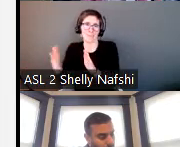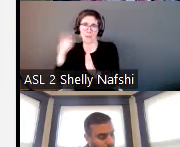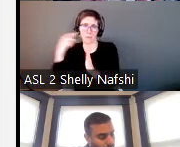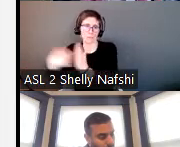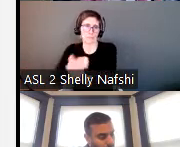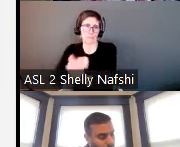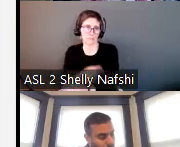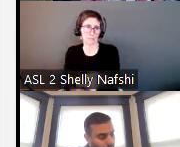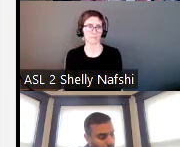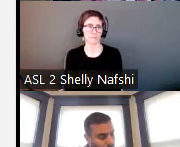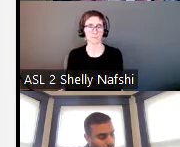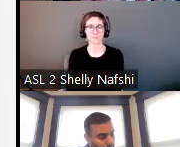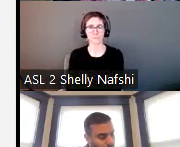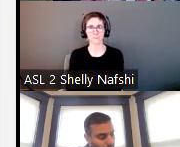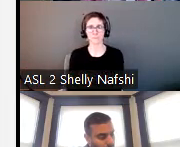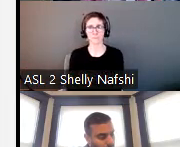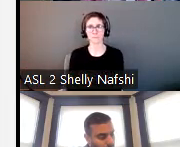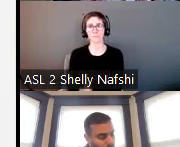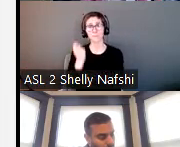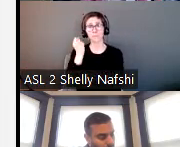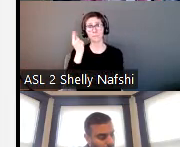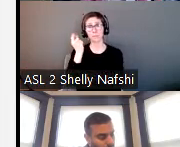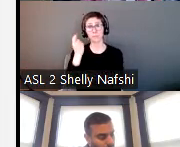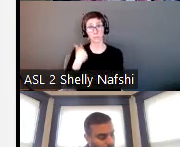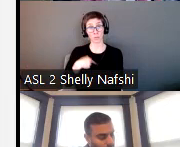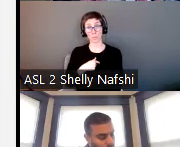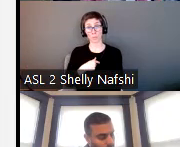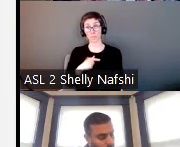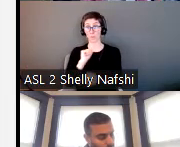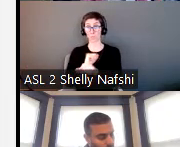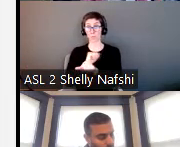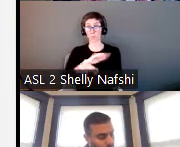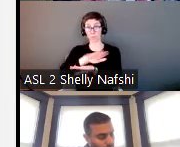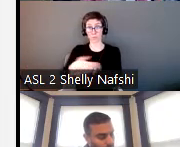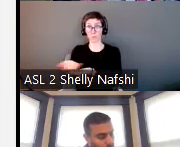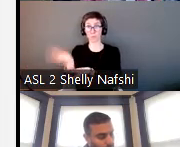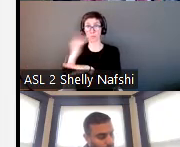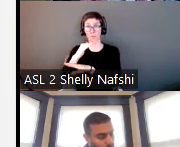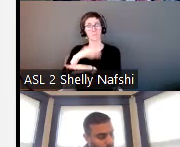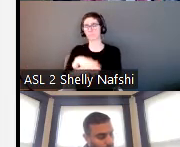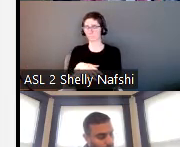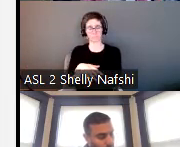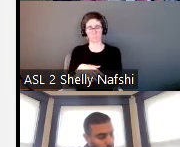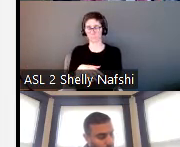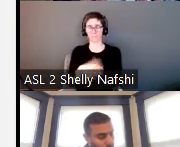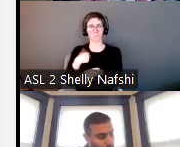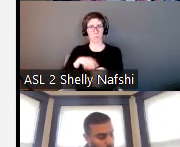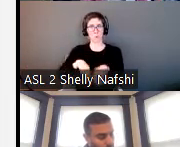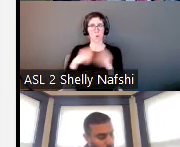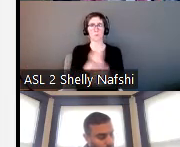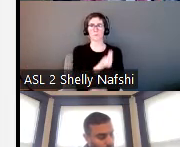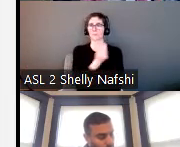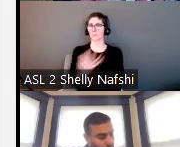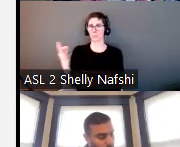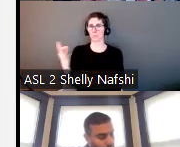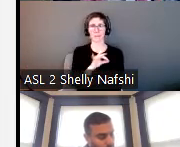With that, we do not work 24/7. So we're only staffed Monday through Friday, 8:30 to 4:30.